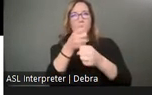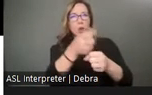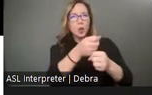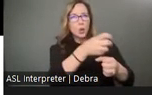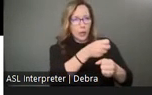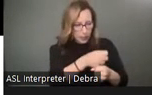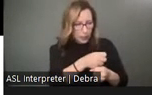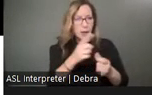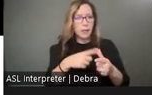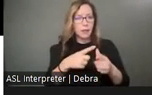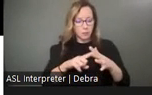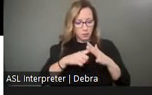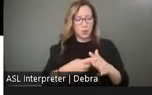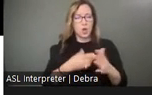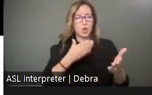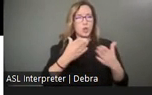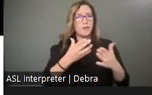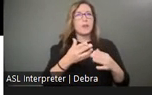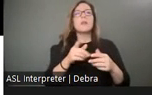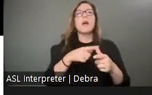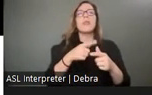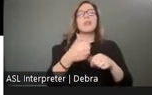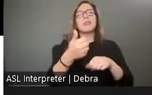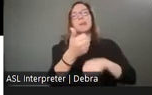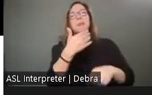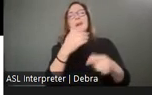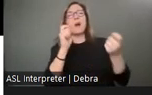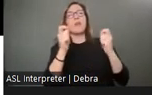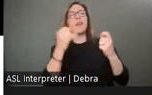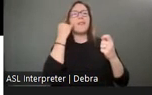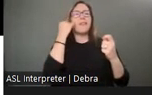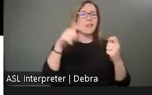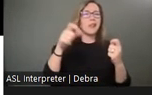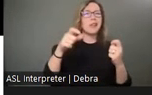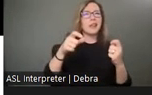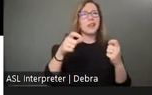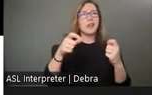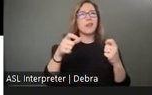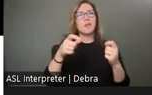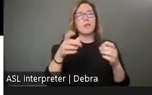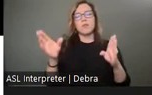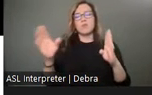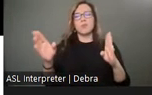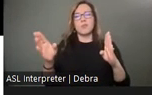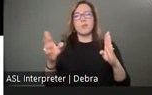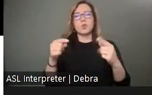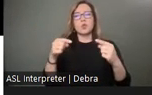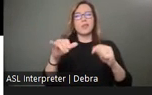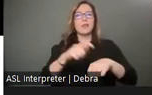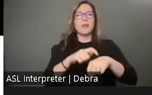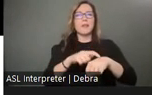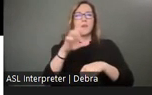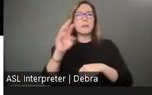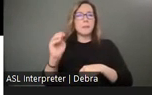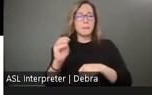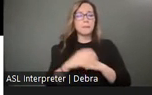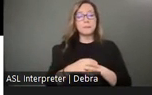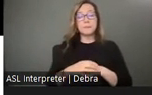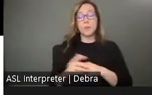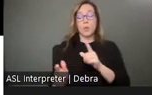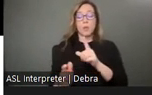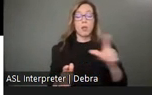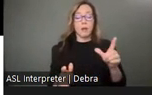begin starting services and submit modifications as needed throughout the period of performance. On the left-hand